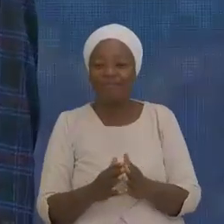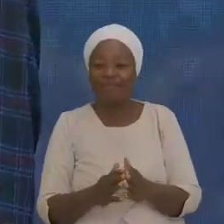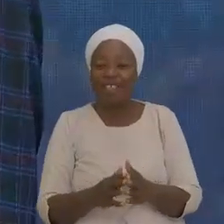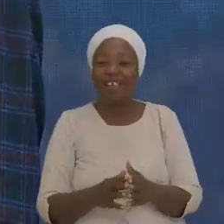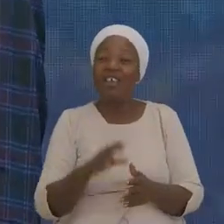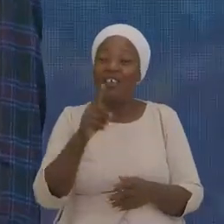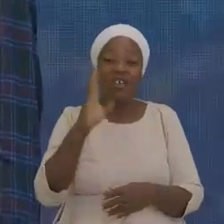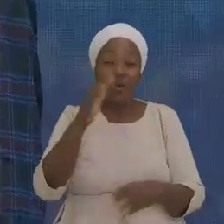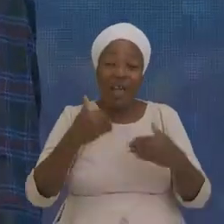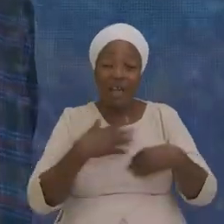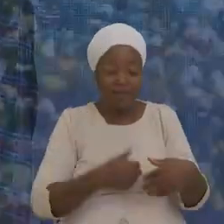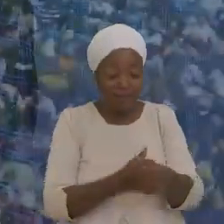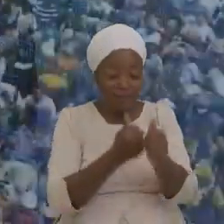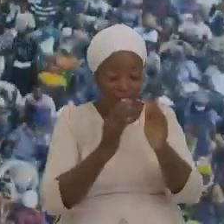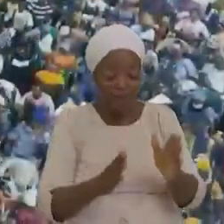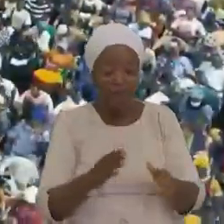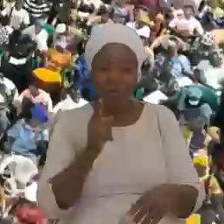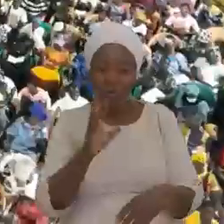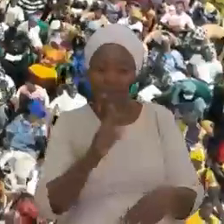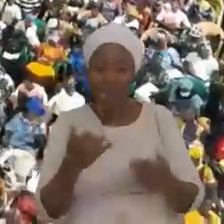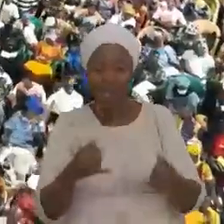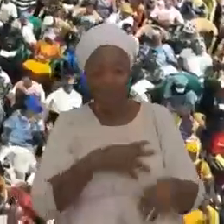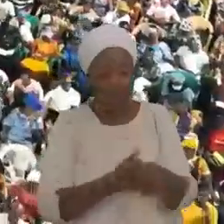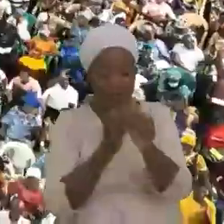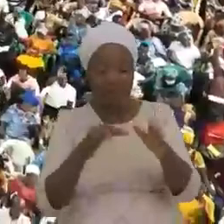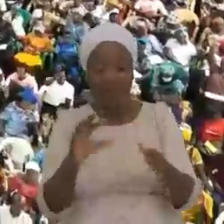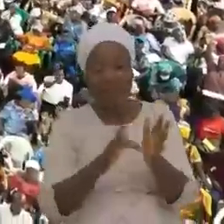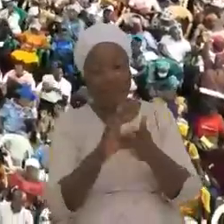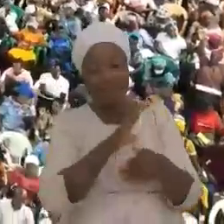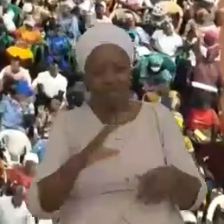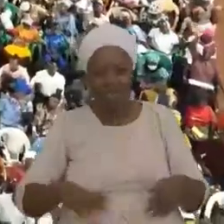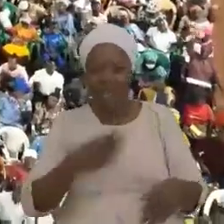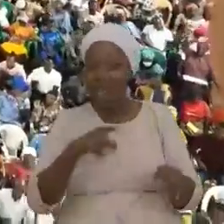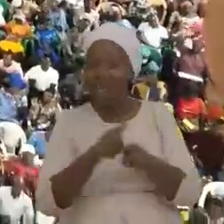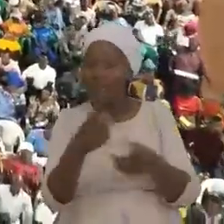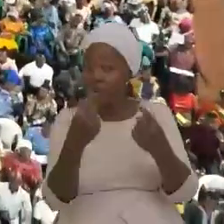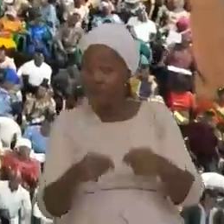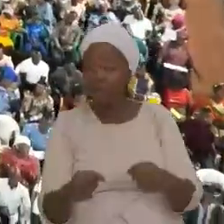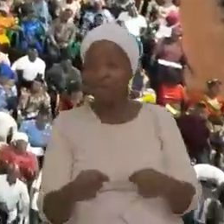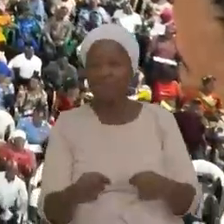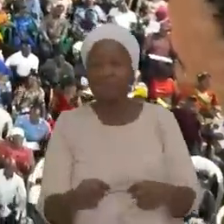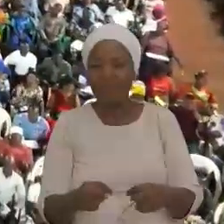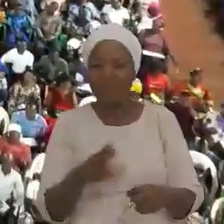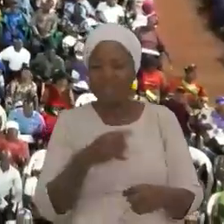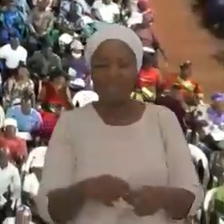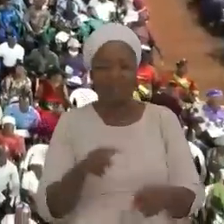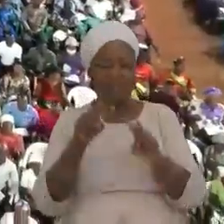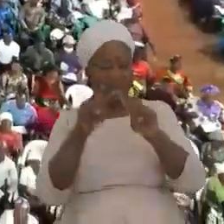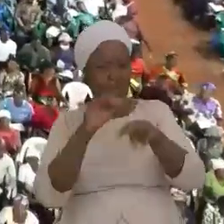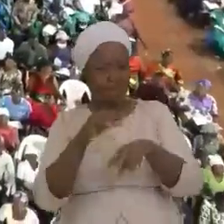a follower of Jesus Christ. As you come, they look up at you.